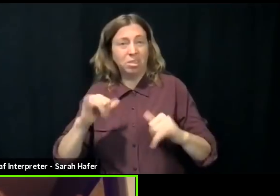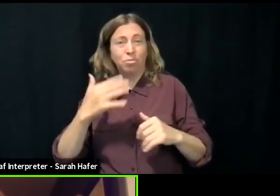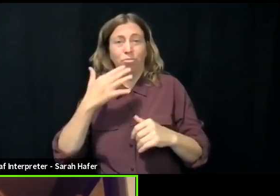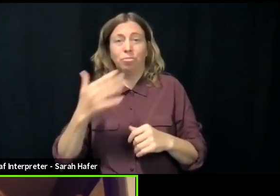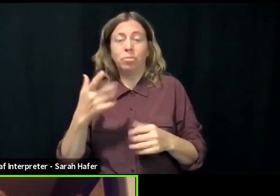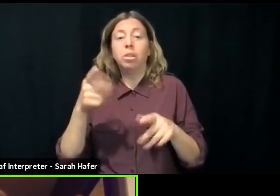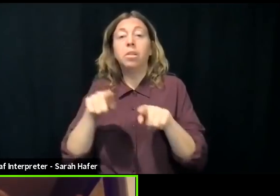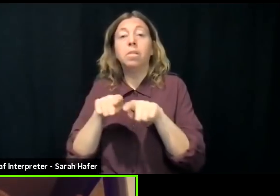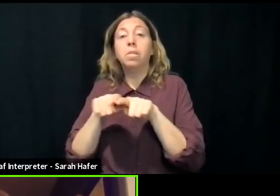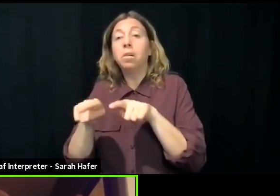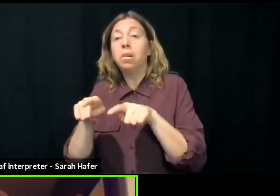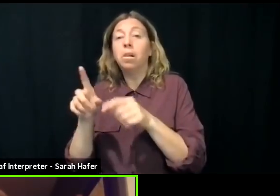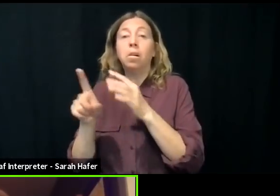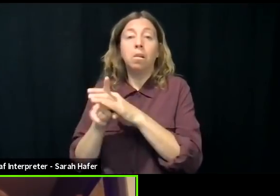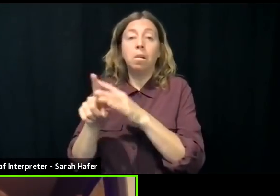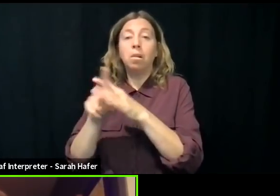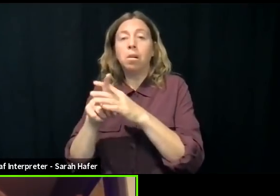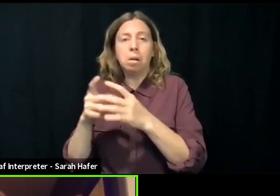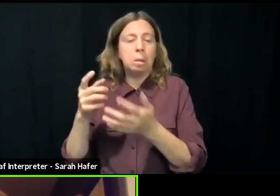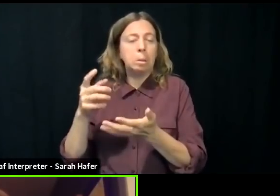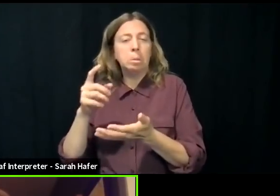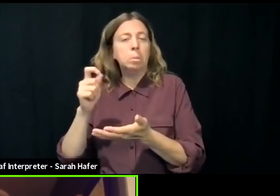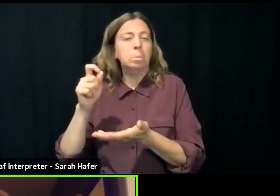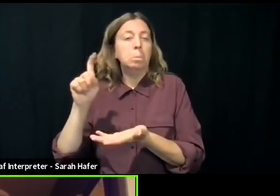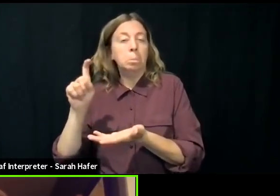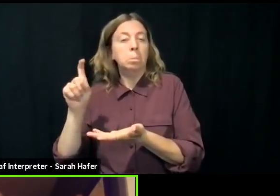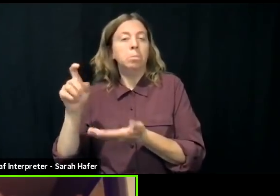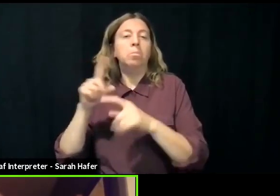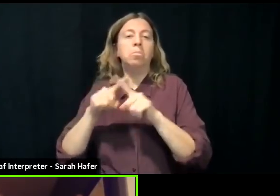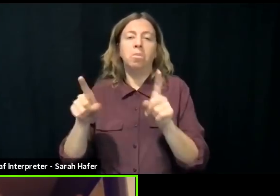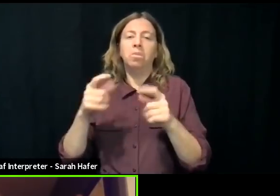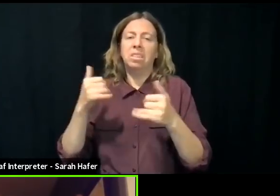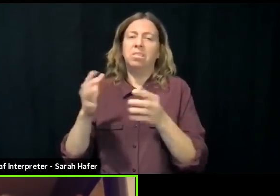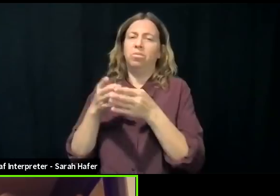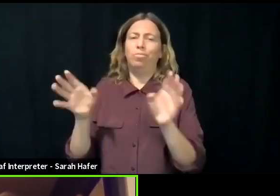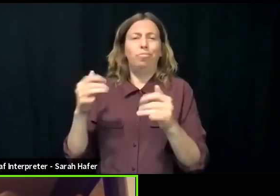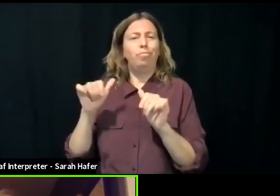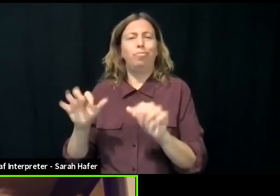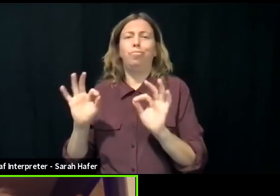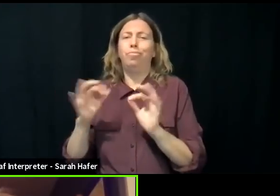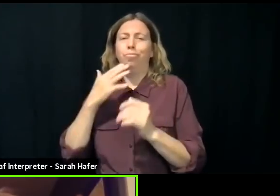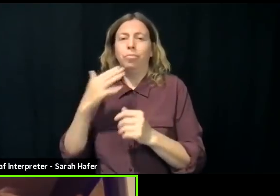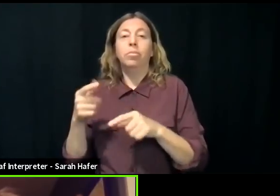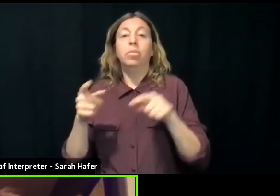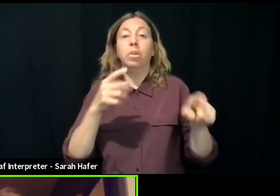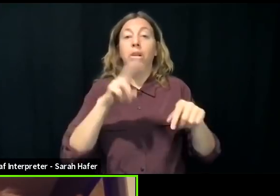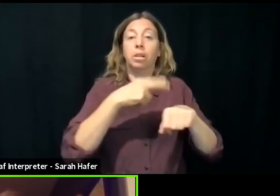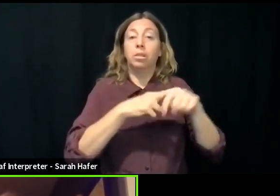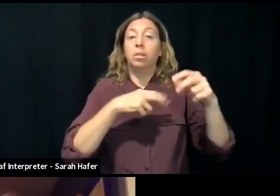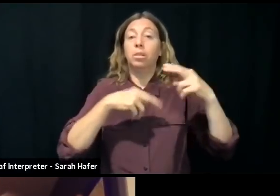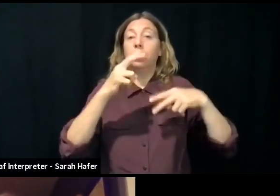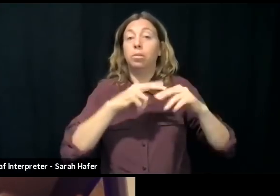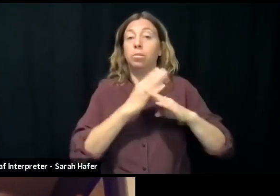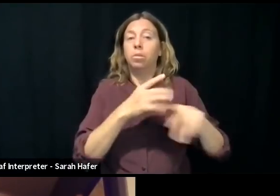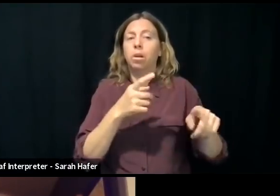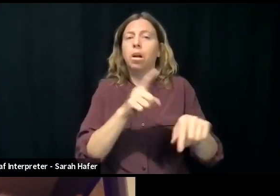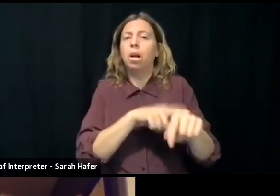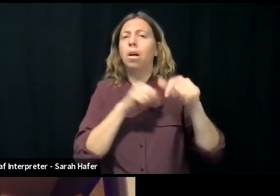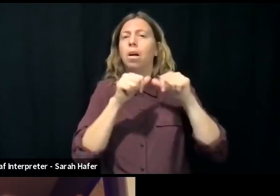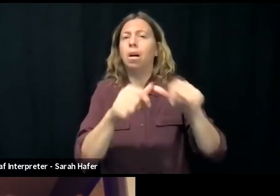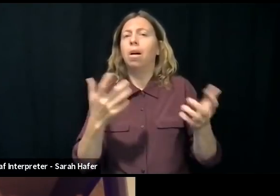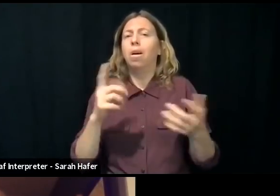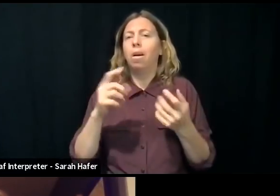data about natural immunity, how long it lasts, and how it protects against emerging variants. Next question is from